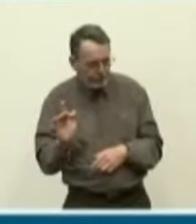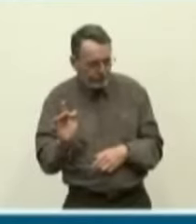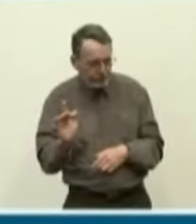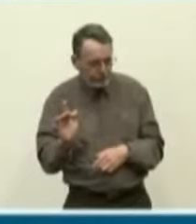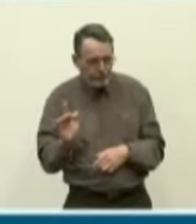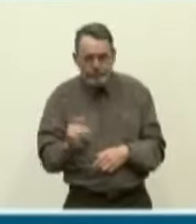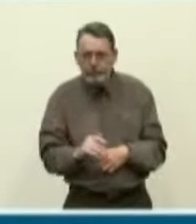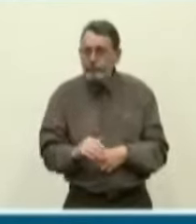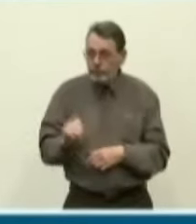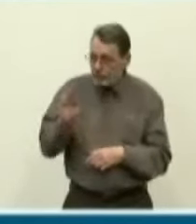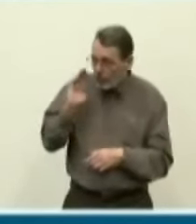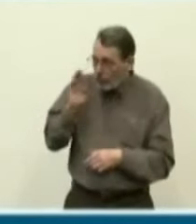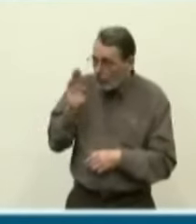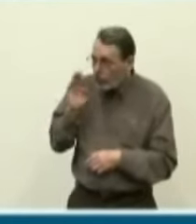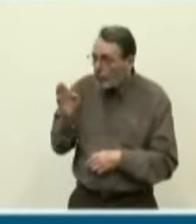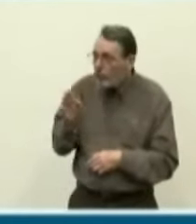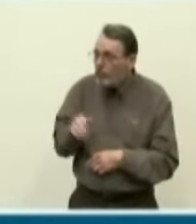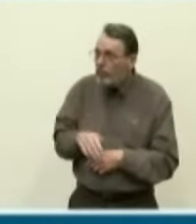Hello?